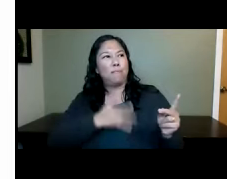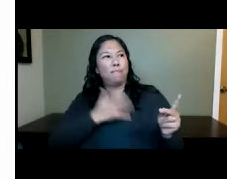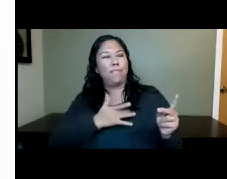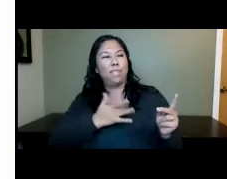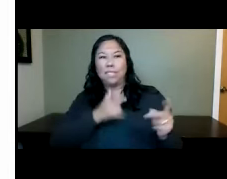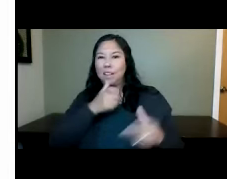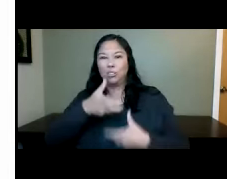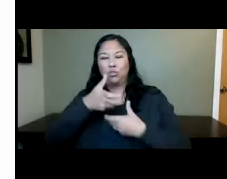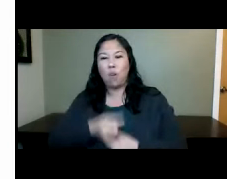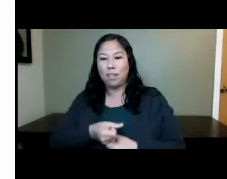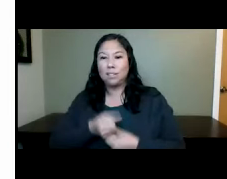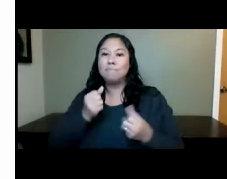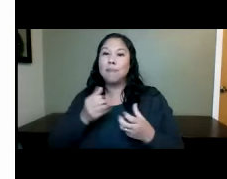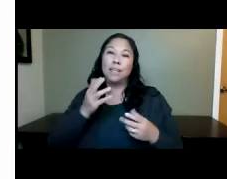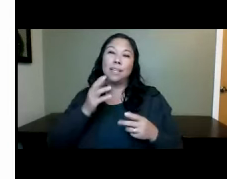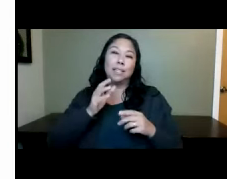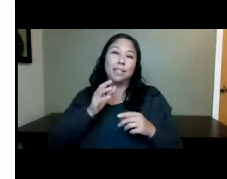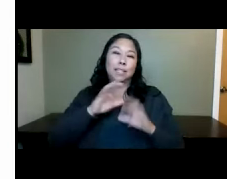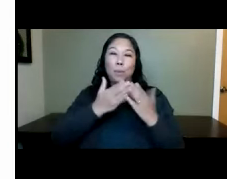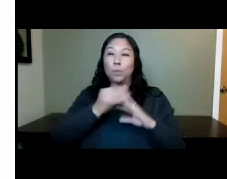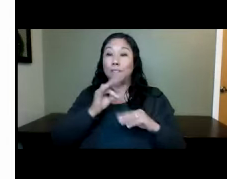many communities of color and many minority